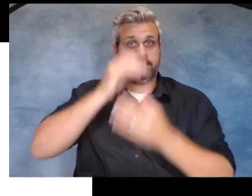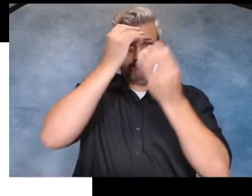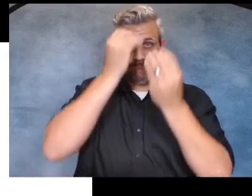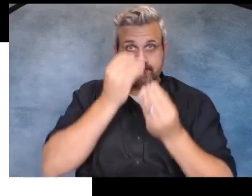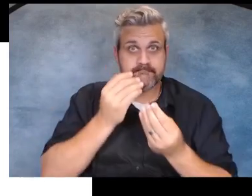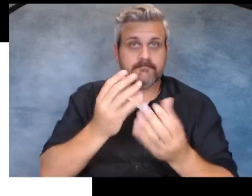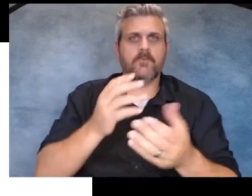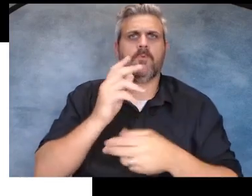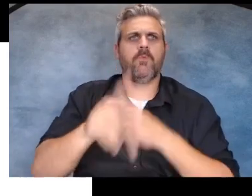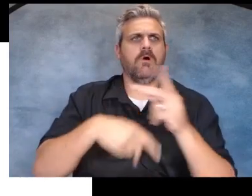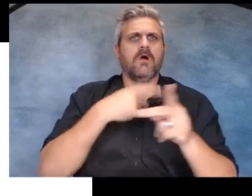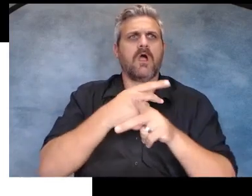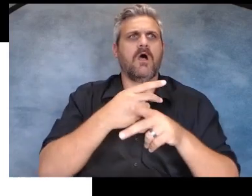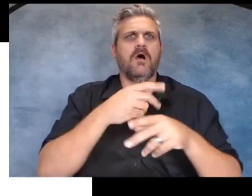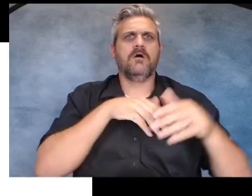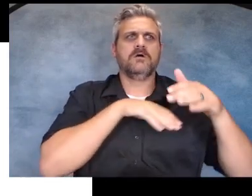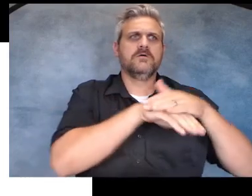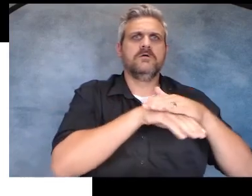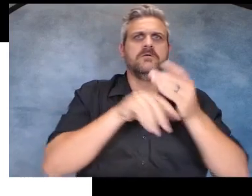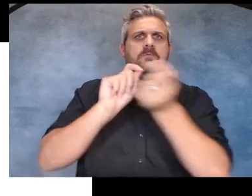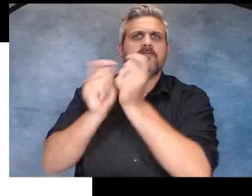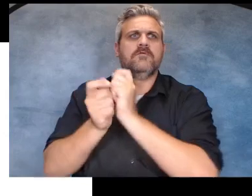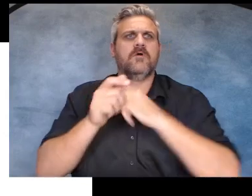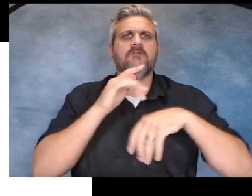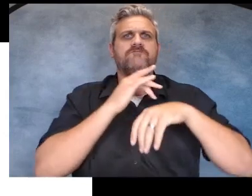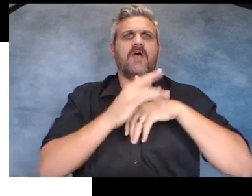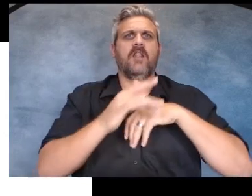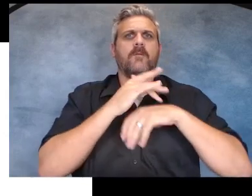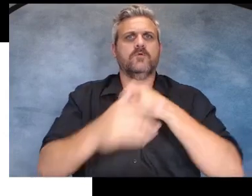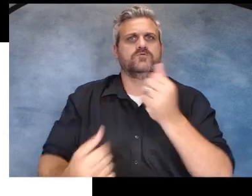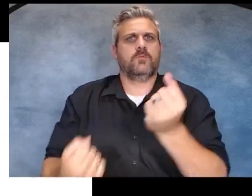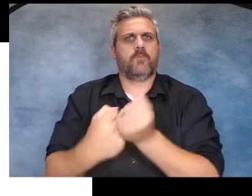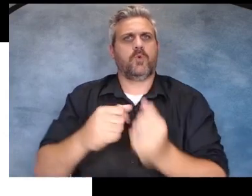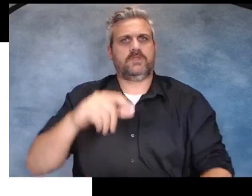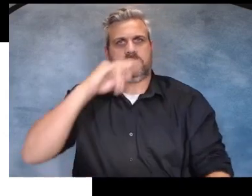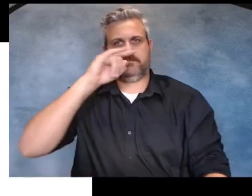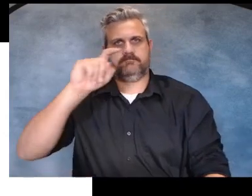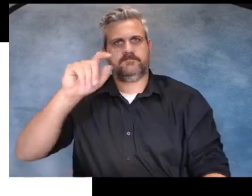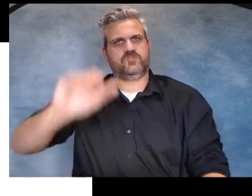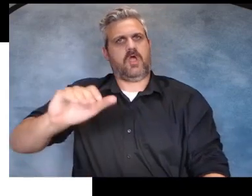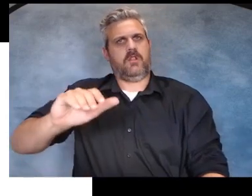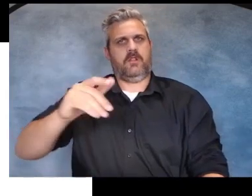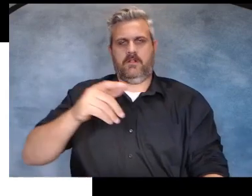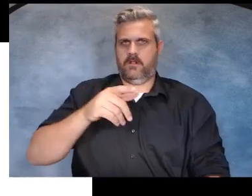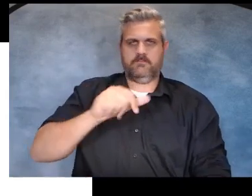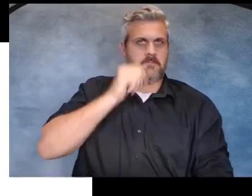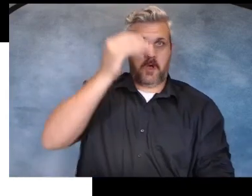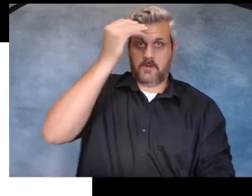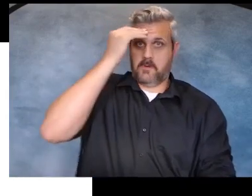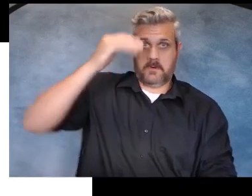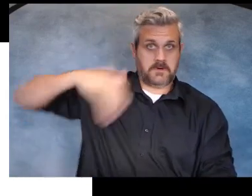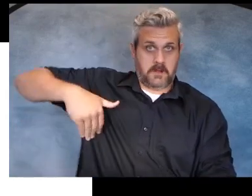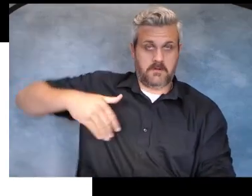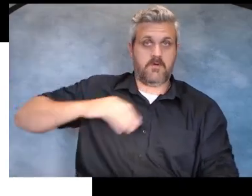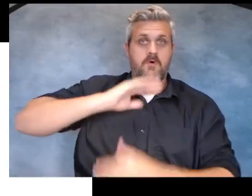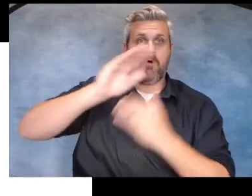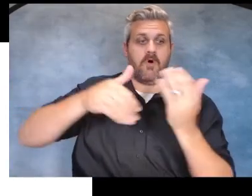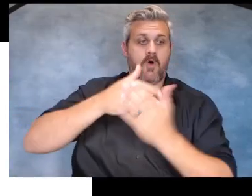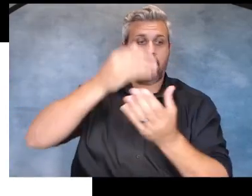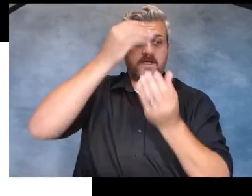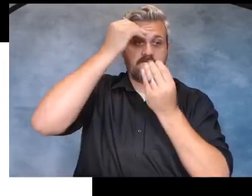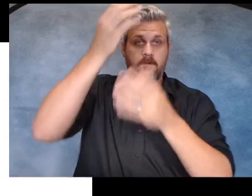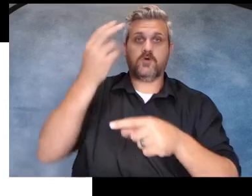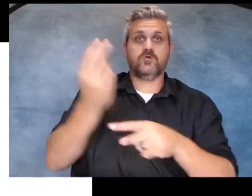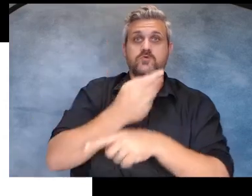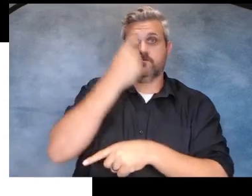accommodations and modifications are available to support the child's needs that they may not be currently aware of. All of this information will be